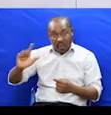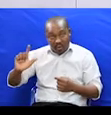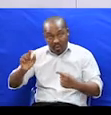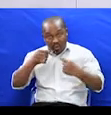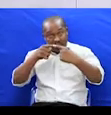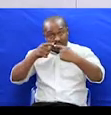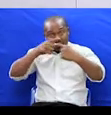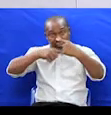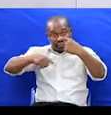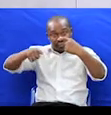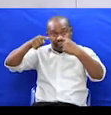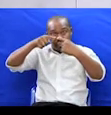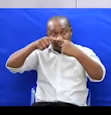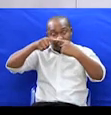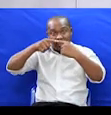sphere